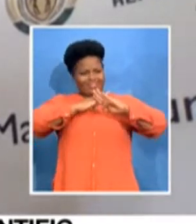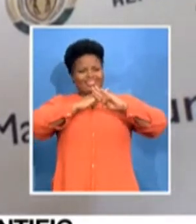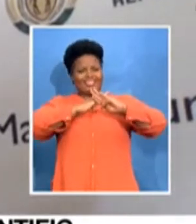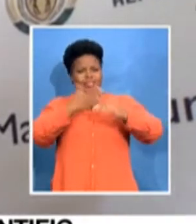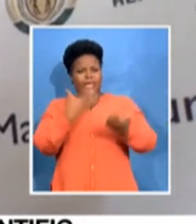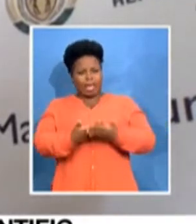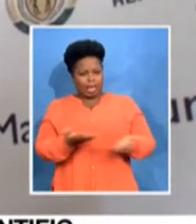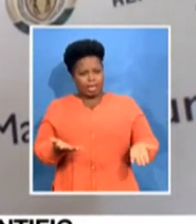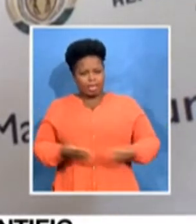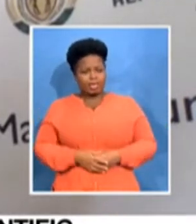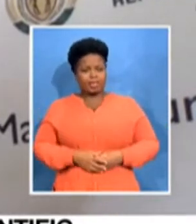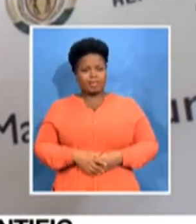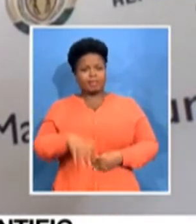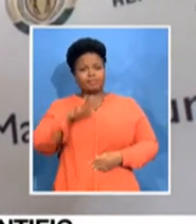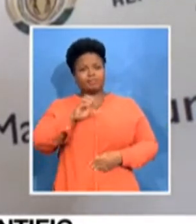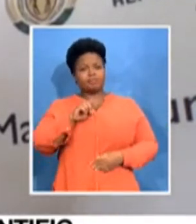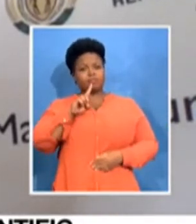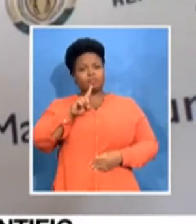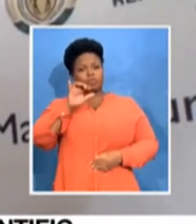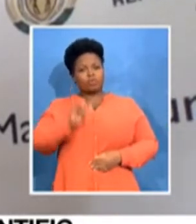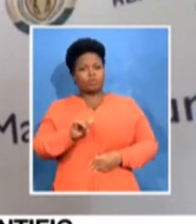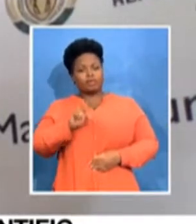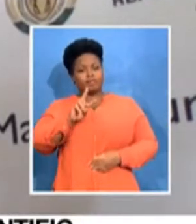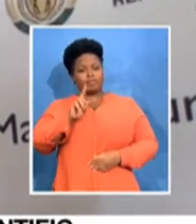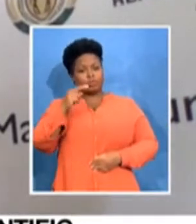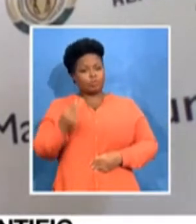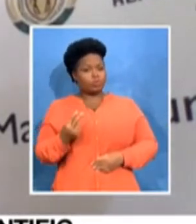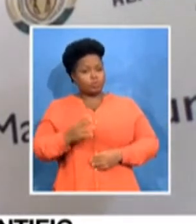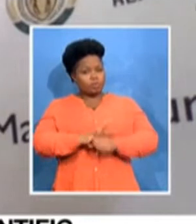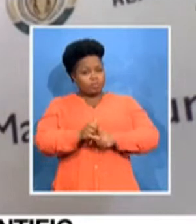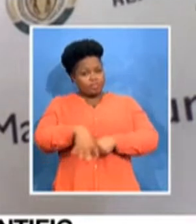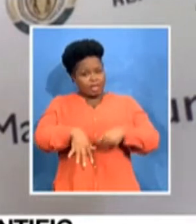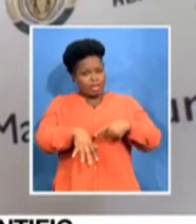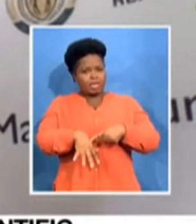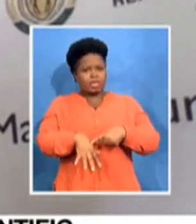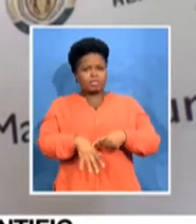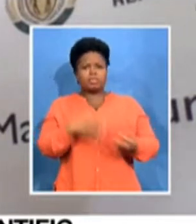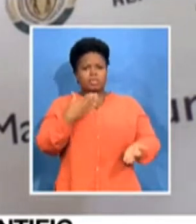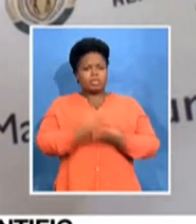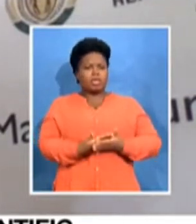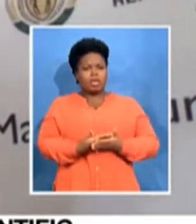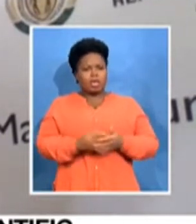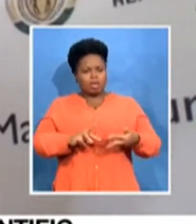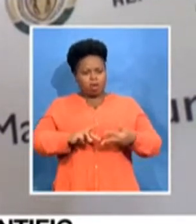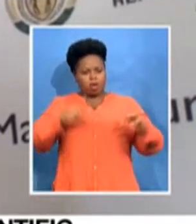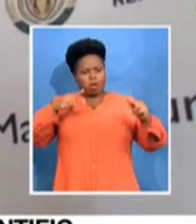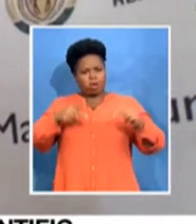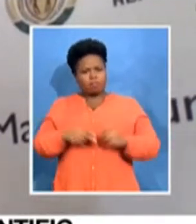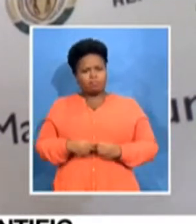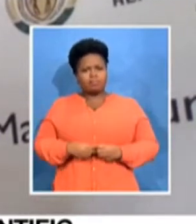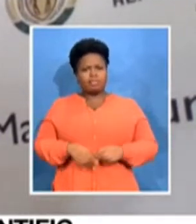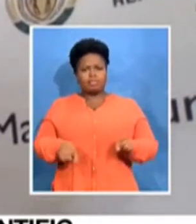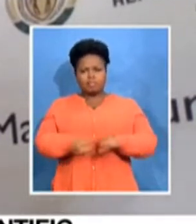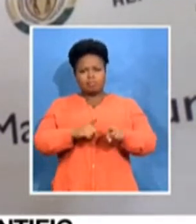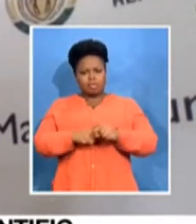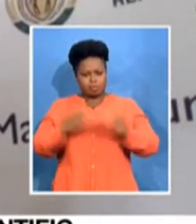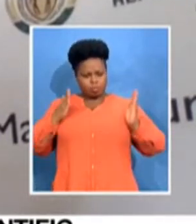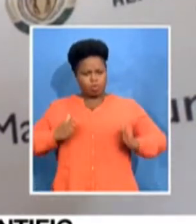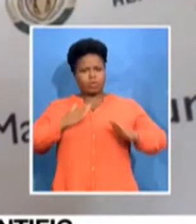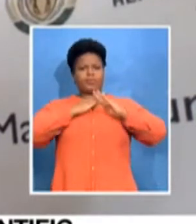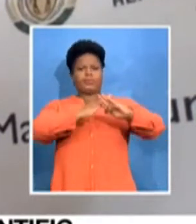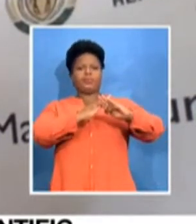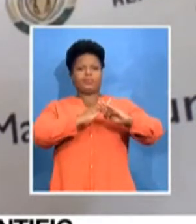501YV2 variant is able to generate immune responses, we have now found out through our